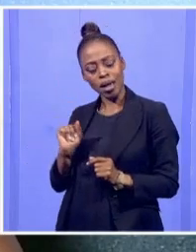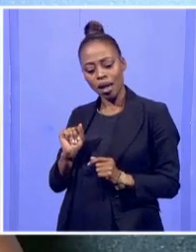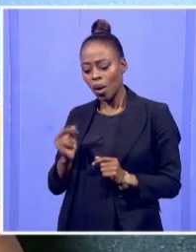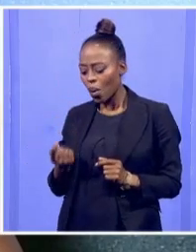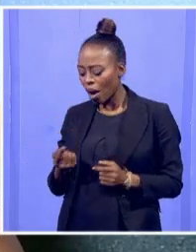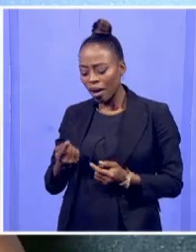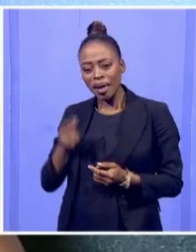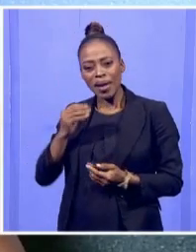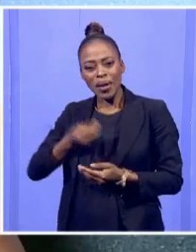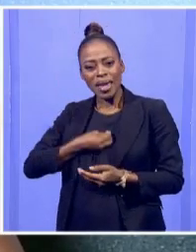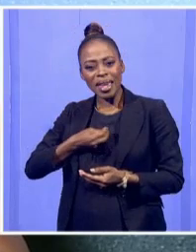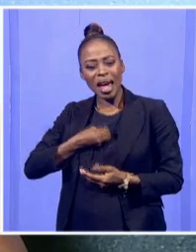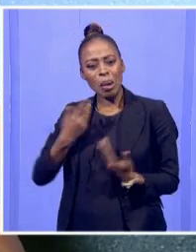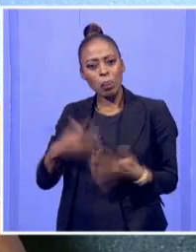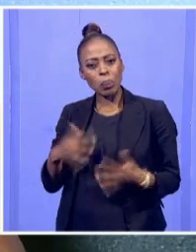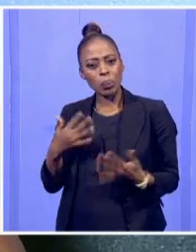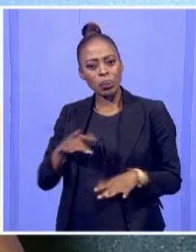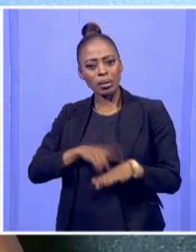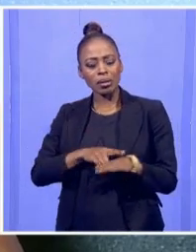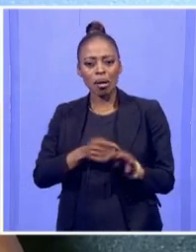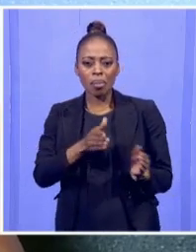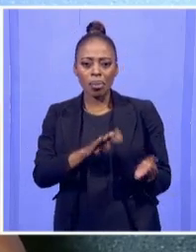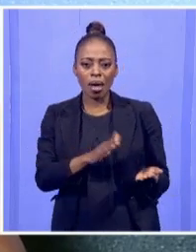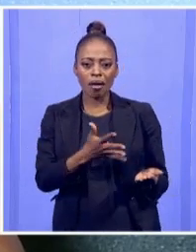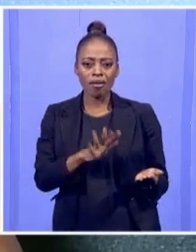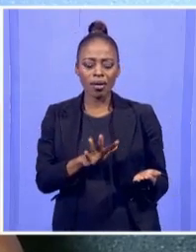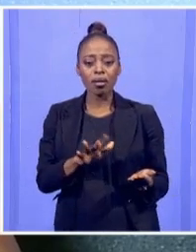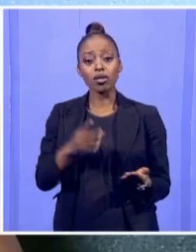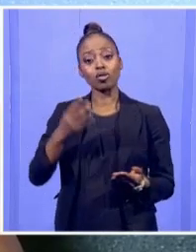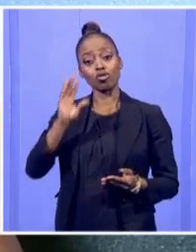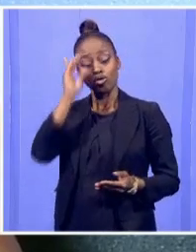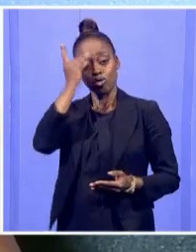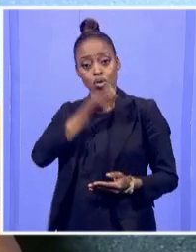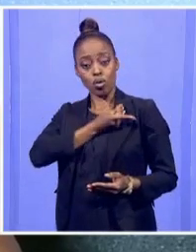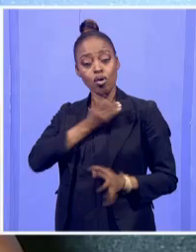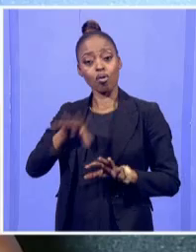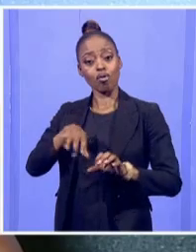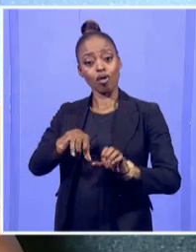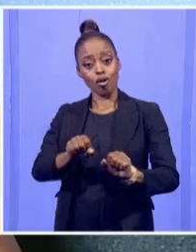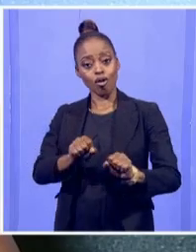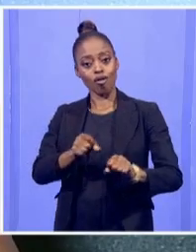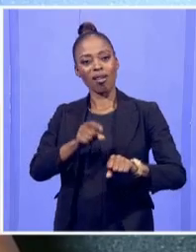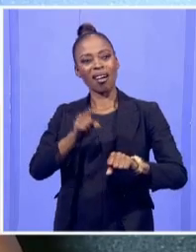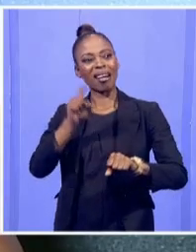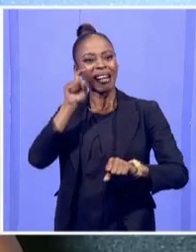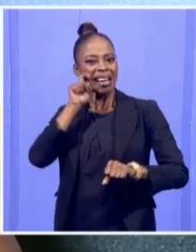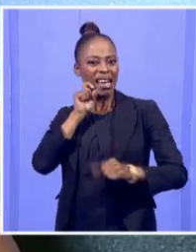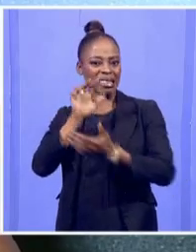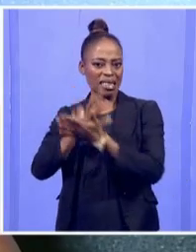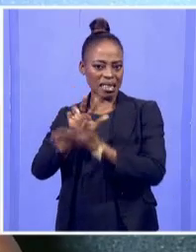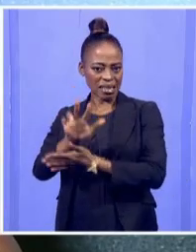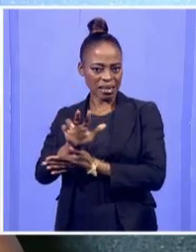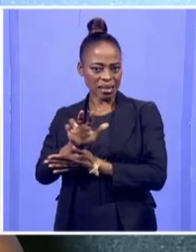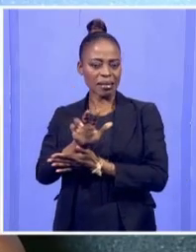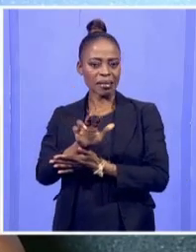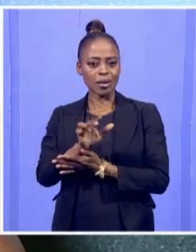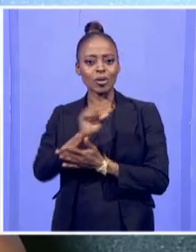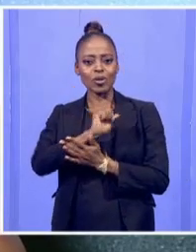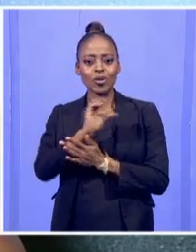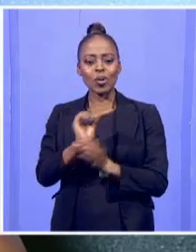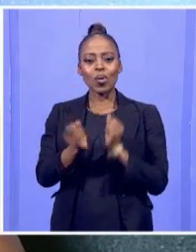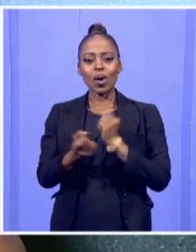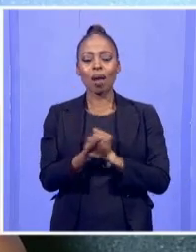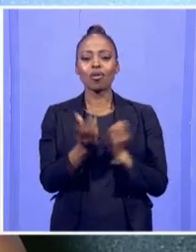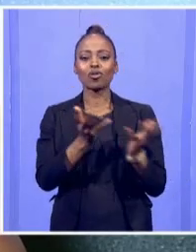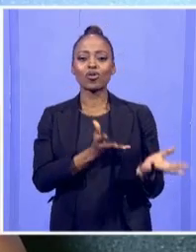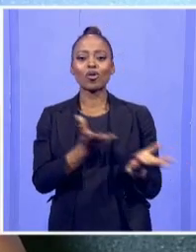old when the late queen died, Princess Masalanabo, would take over the reins when she turned 18. So that's what has been happening. And